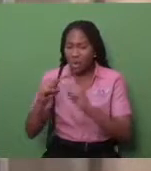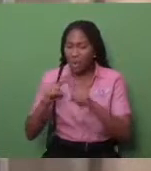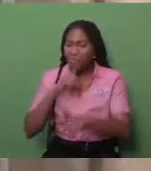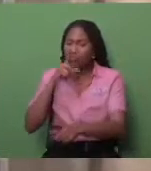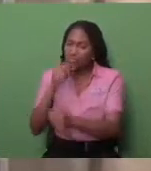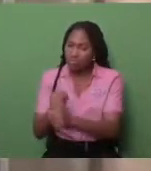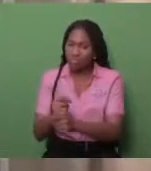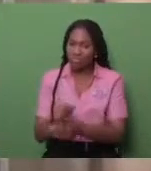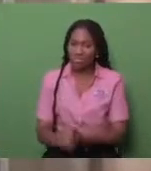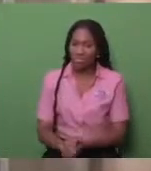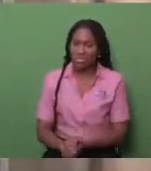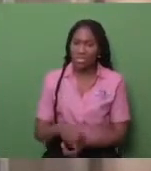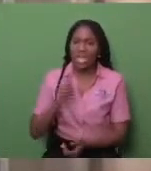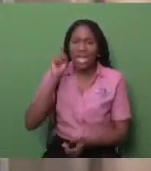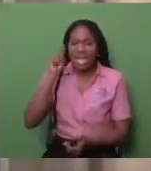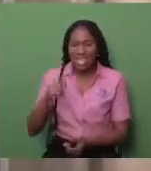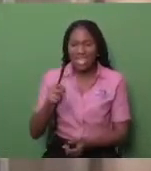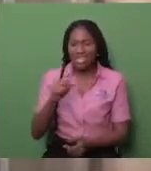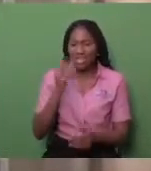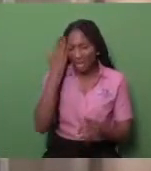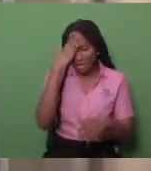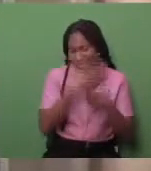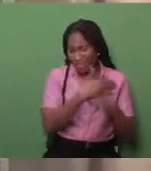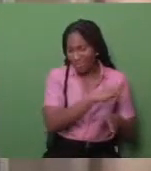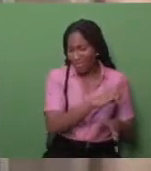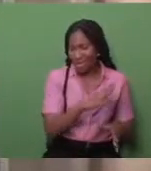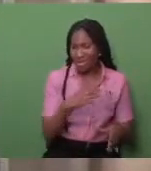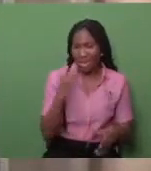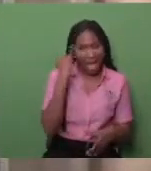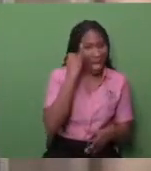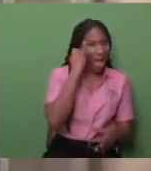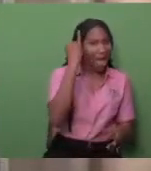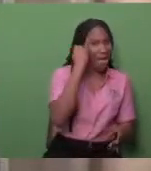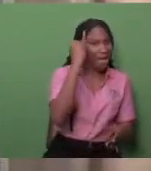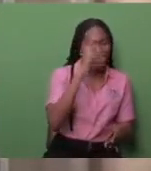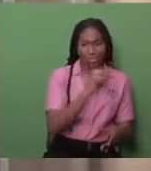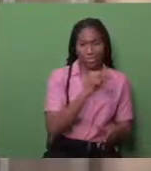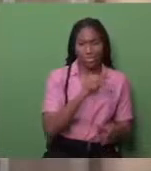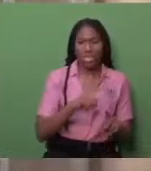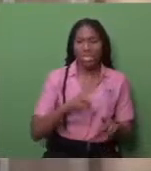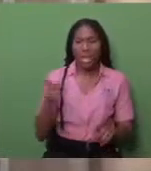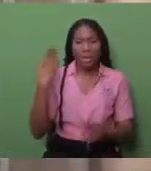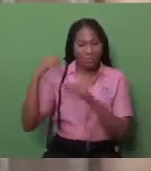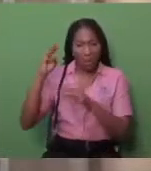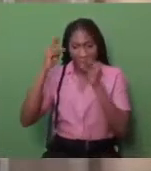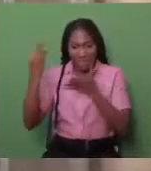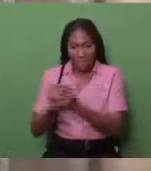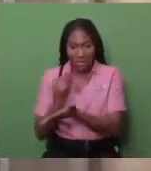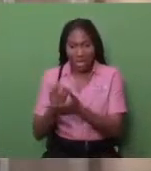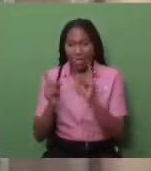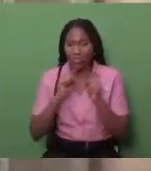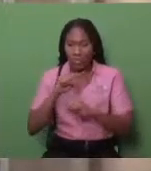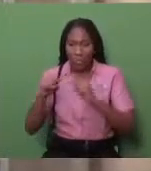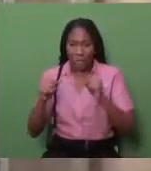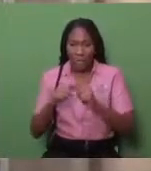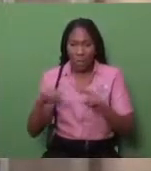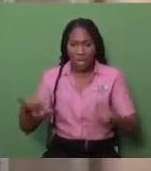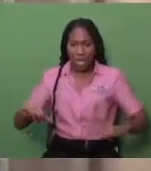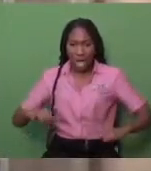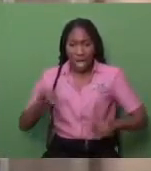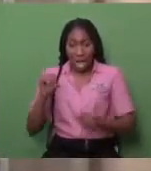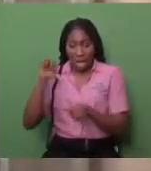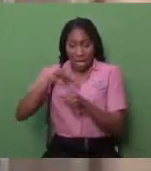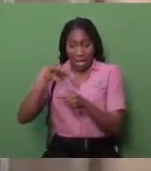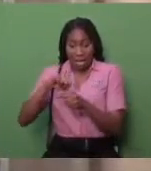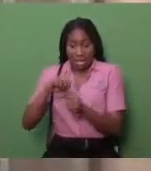misleading gas figure. Minister boasted gas production would increase to 3.37 billion standard cubic feet